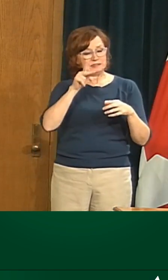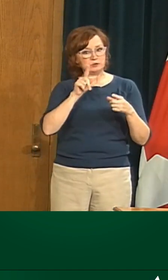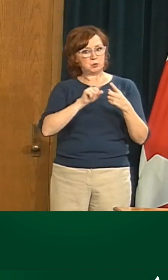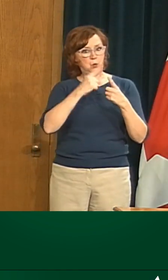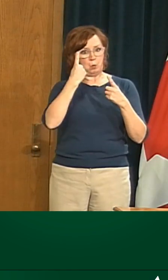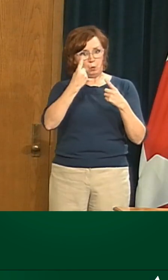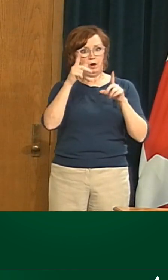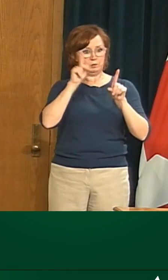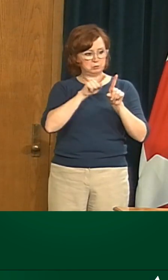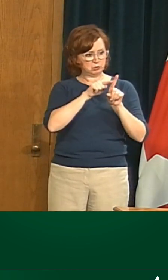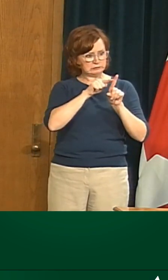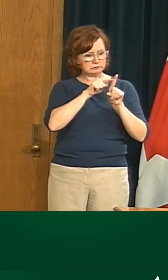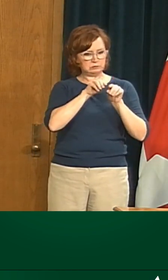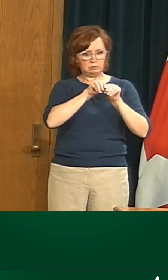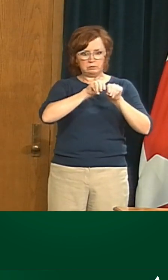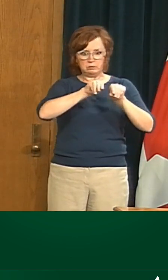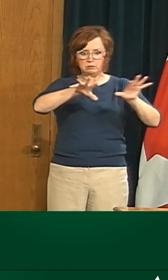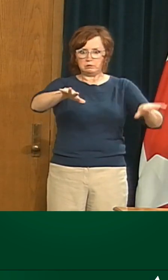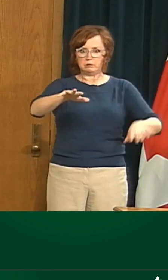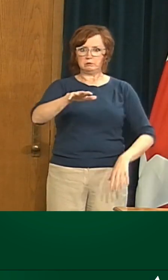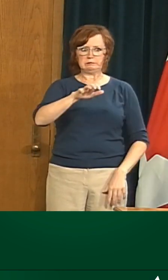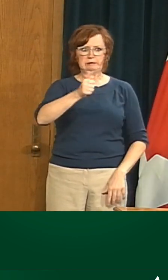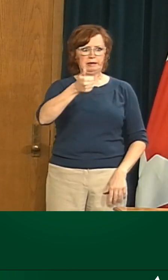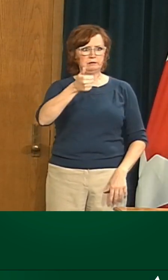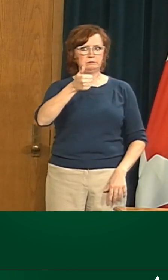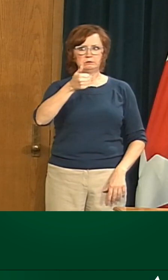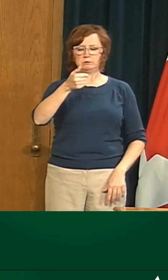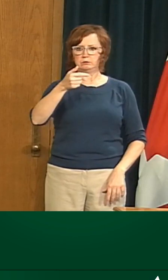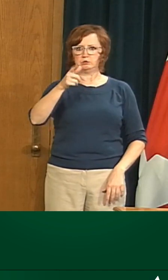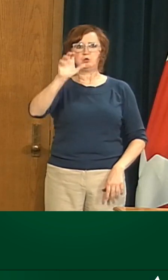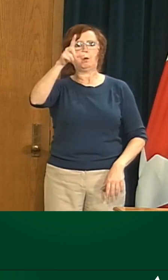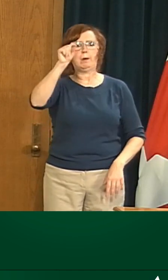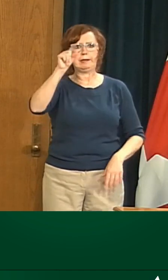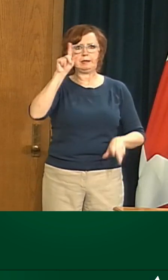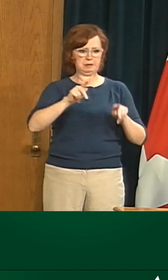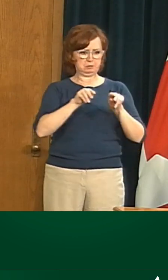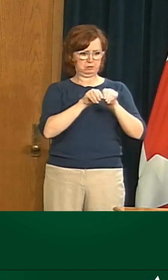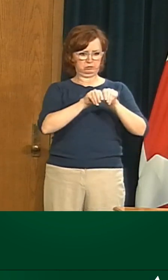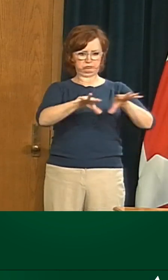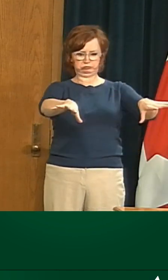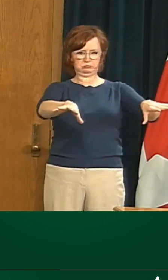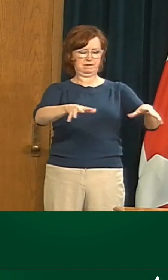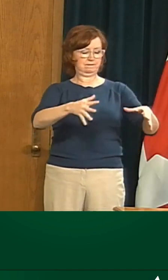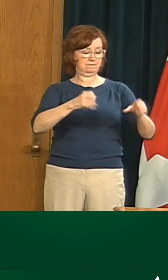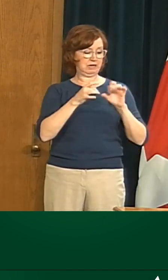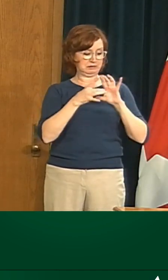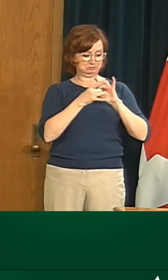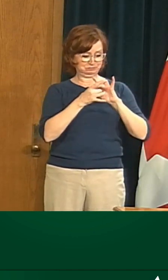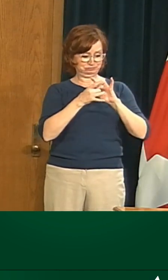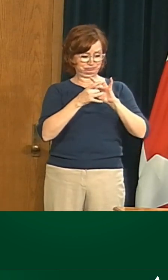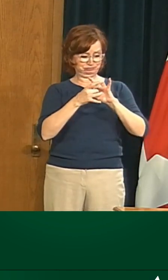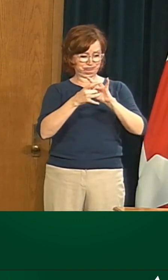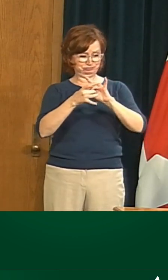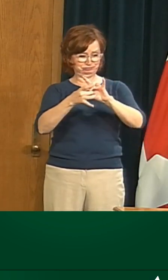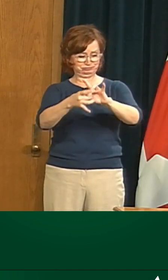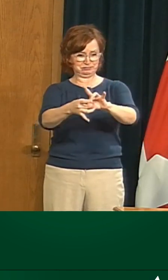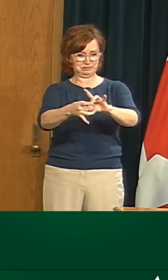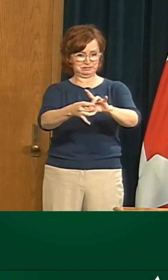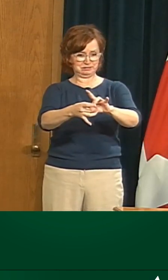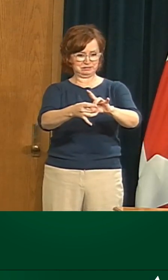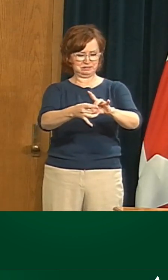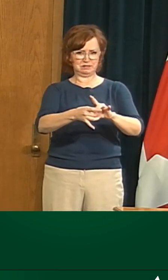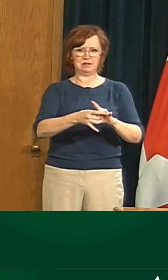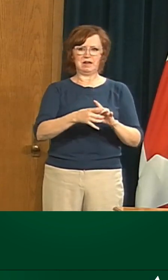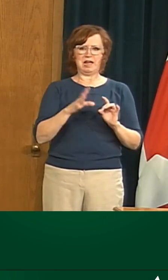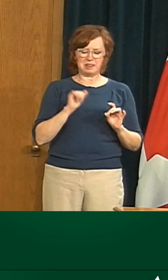infectious person has resulted in transmission of 10, 20 people. And so again, that is the risk of large gatherings. And